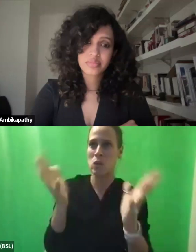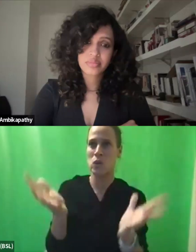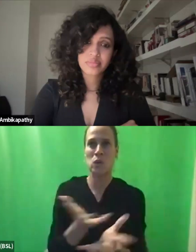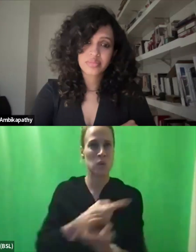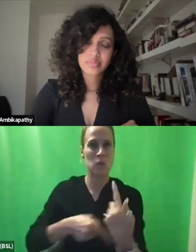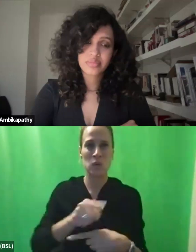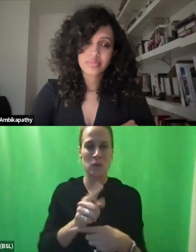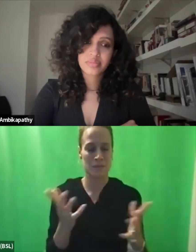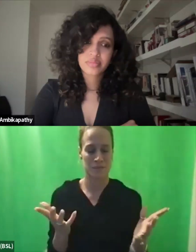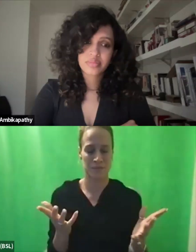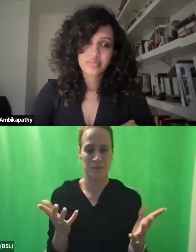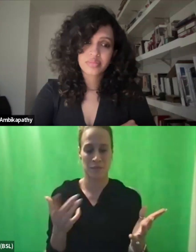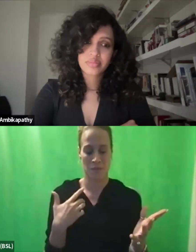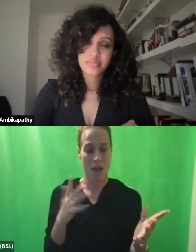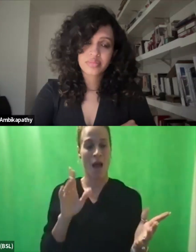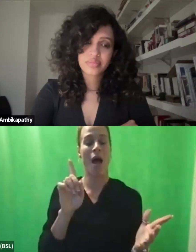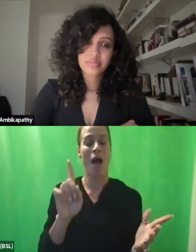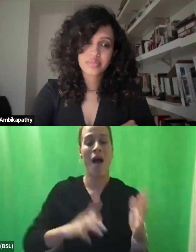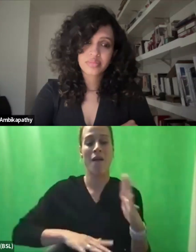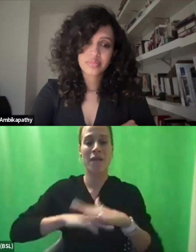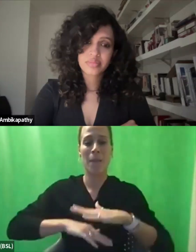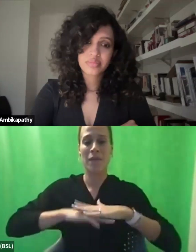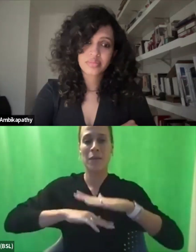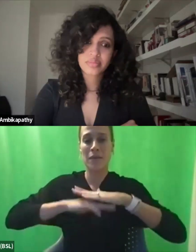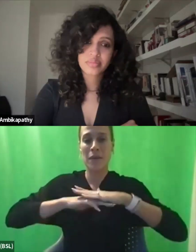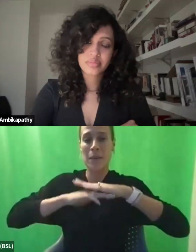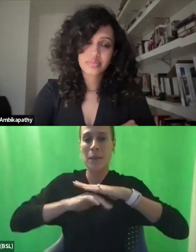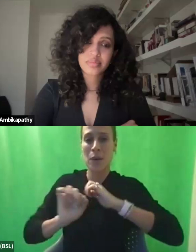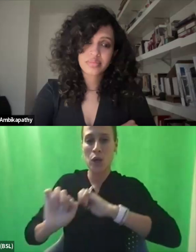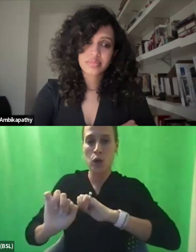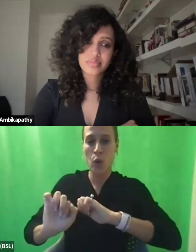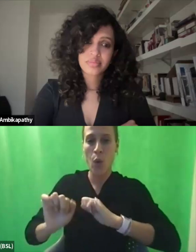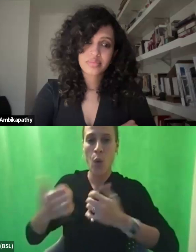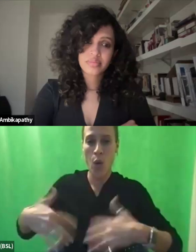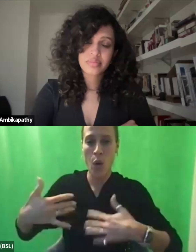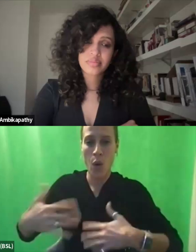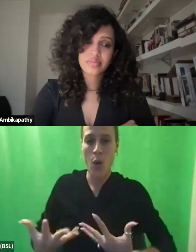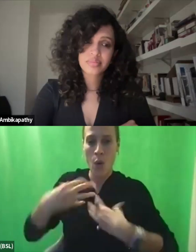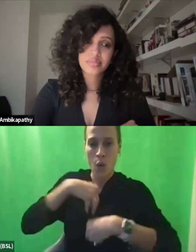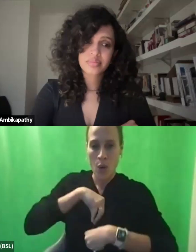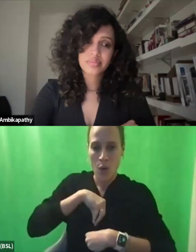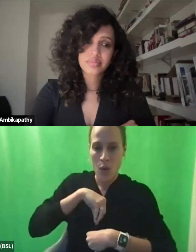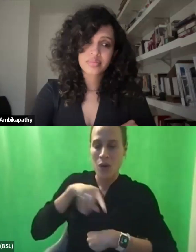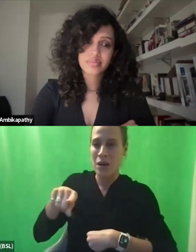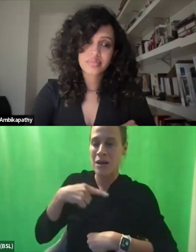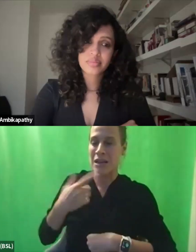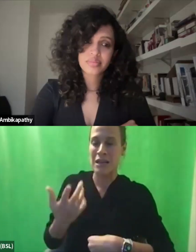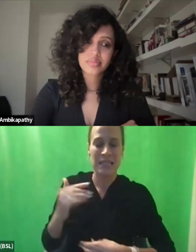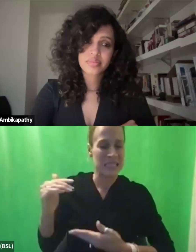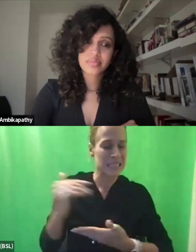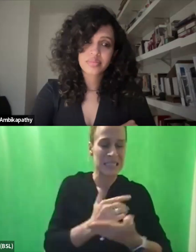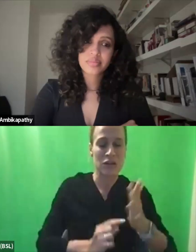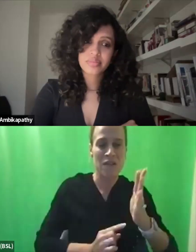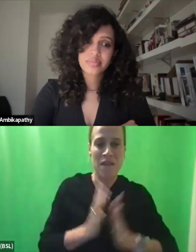my soul. Ah, fill me up with your torment. May the sacred flame of the struggle against